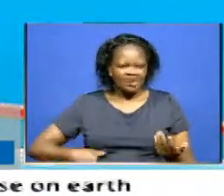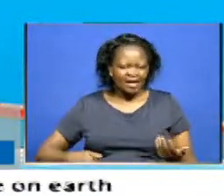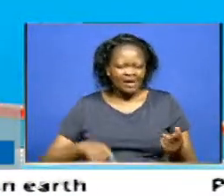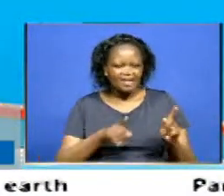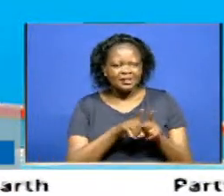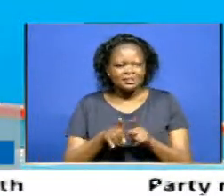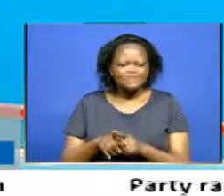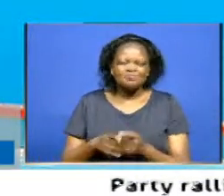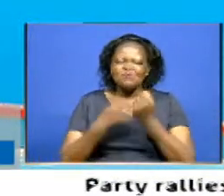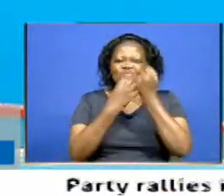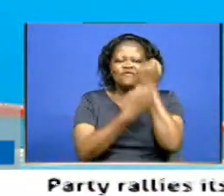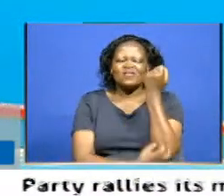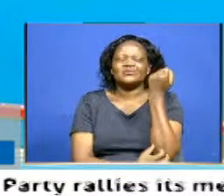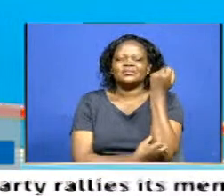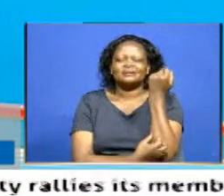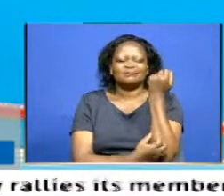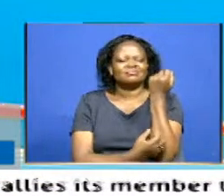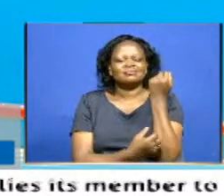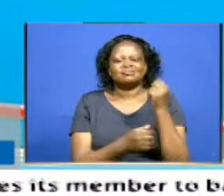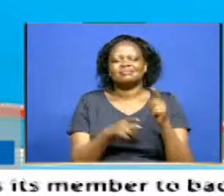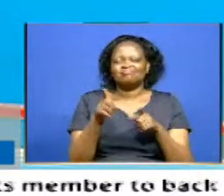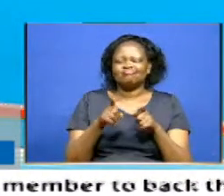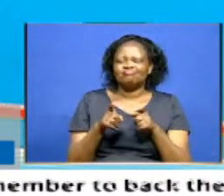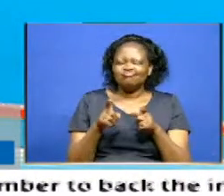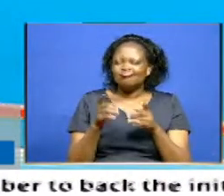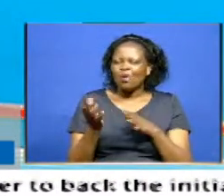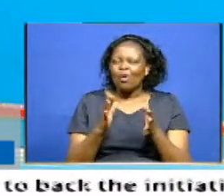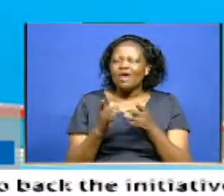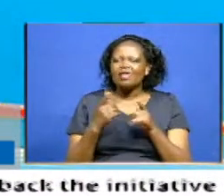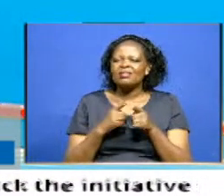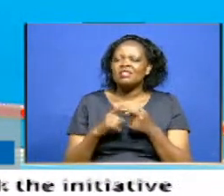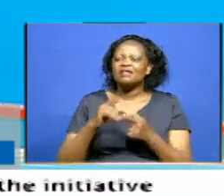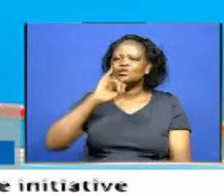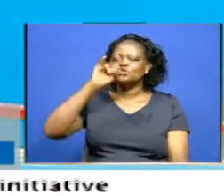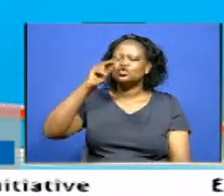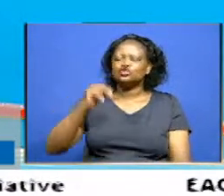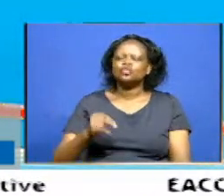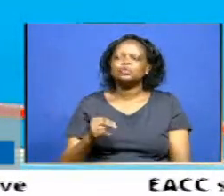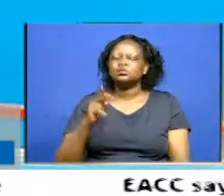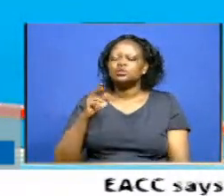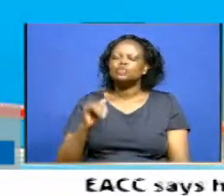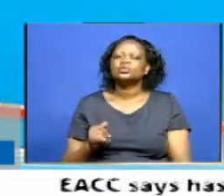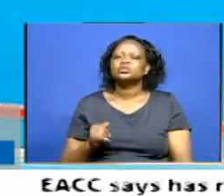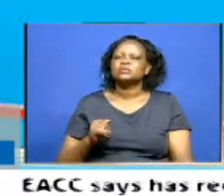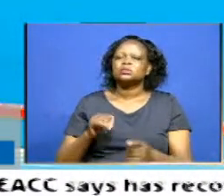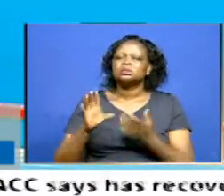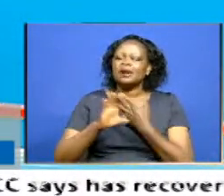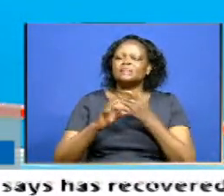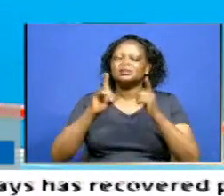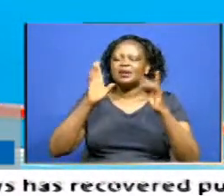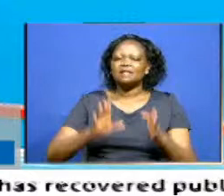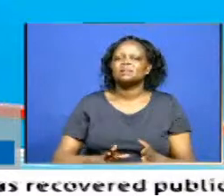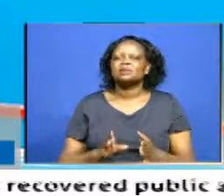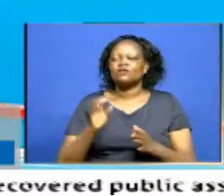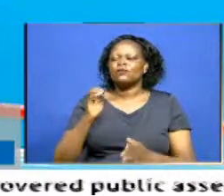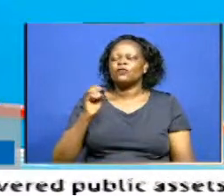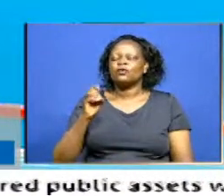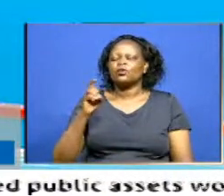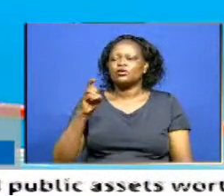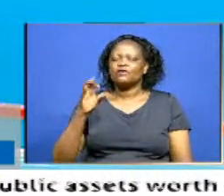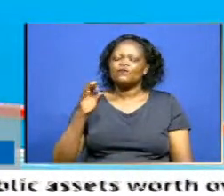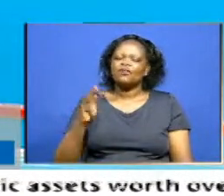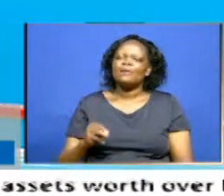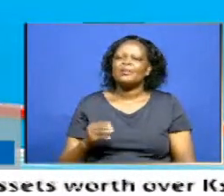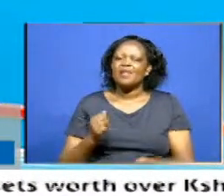as poverty mitigation measures. John Kitui is a country director for Oxfam. He's in the studio with us,